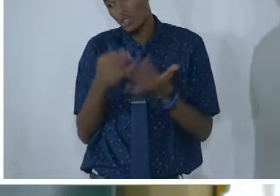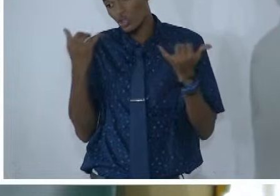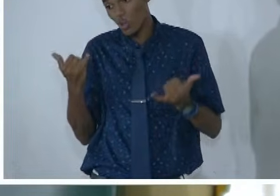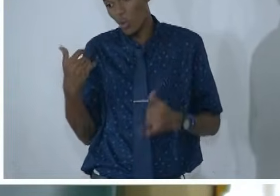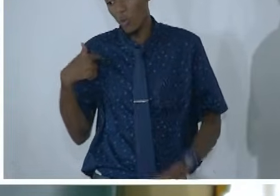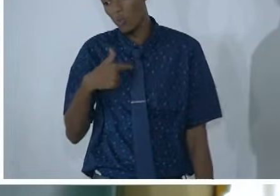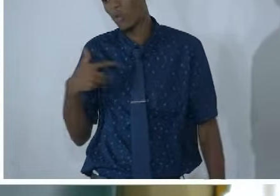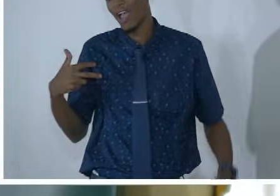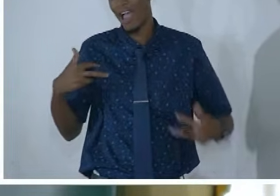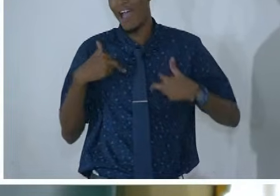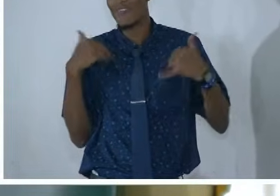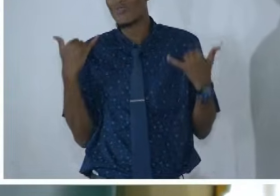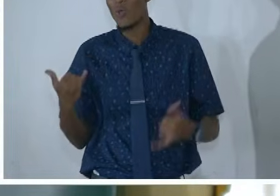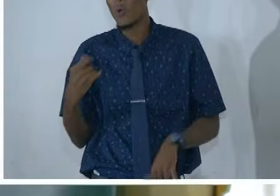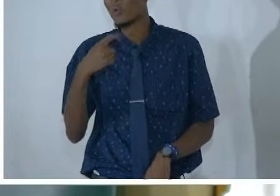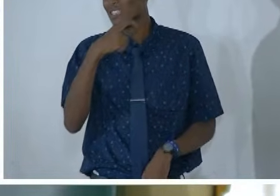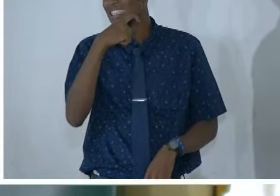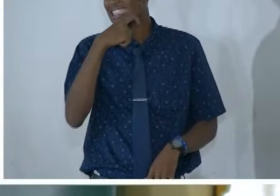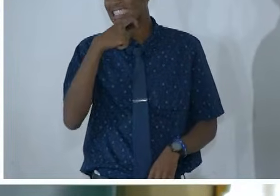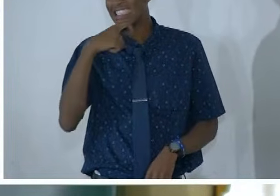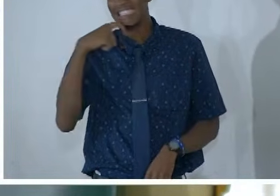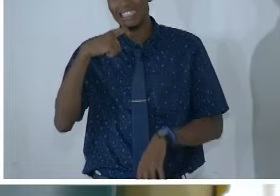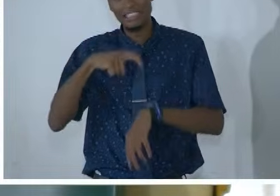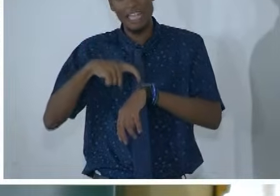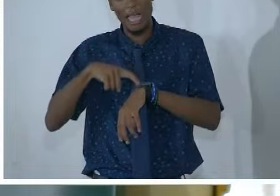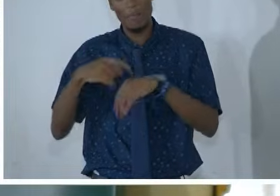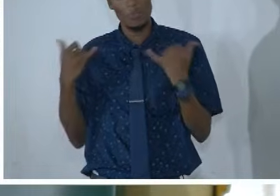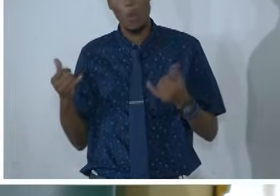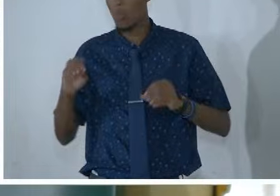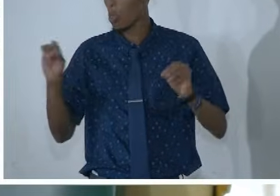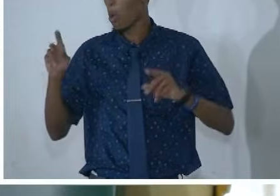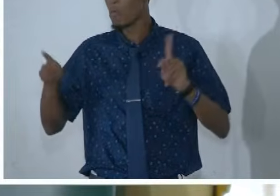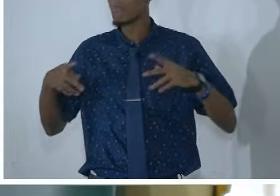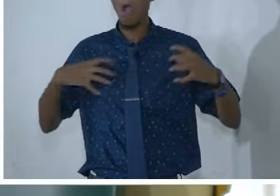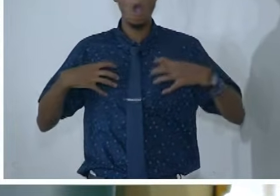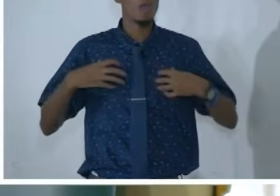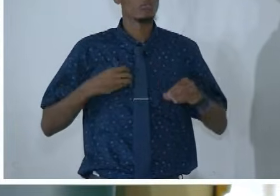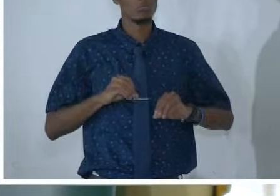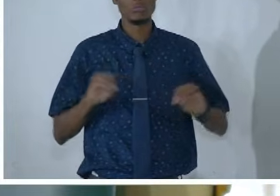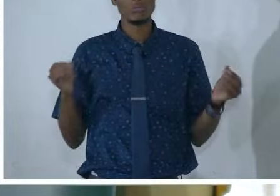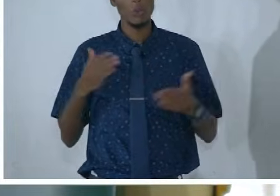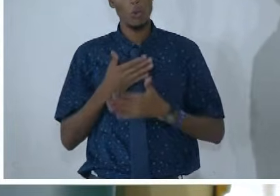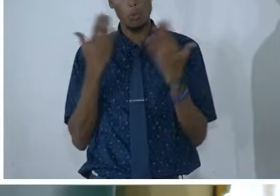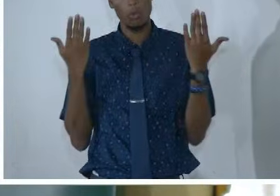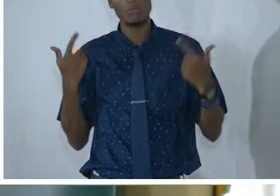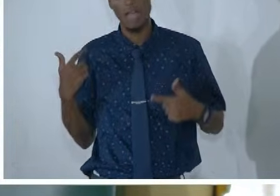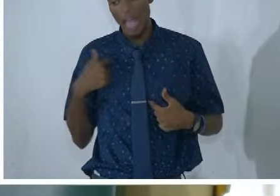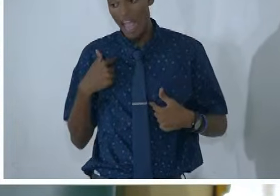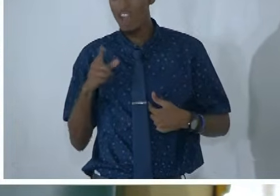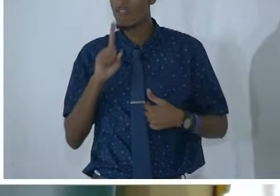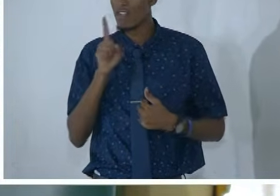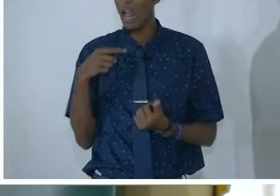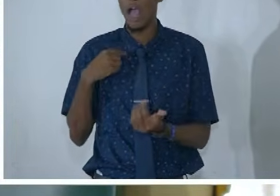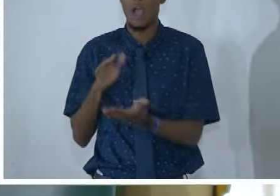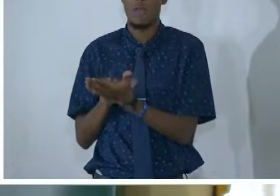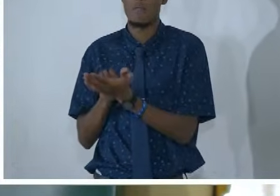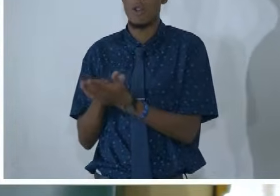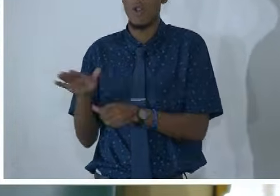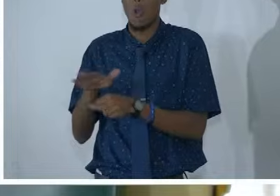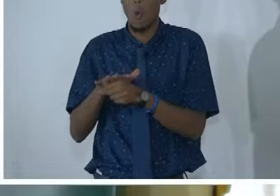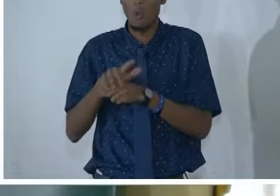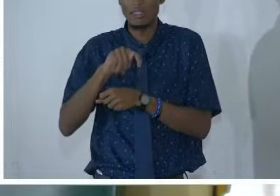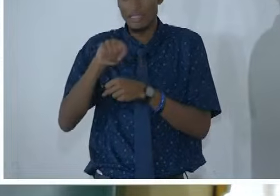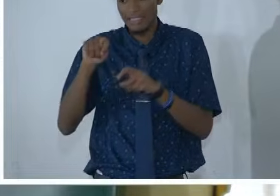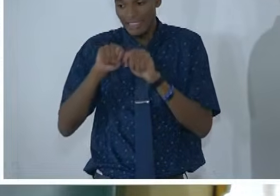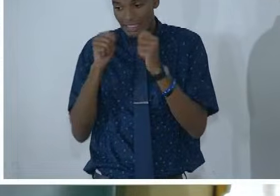dry spells with no complaints. And I had to commend them when I went there. I had commended the local team. They brought in